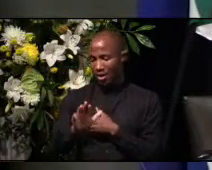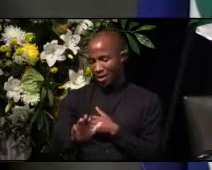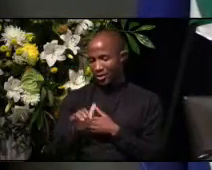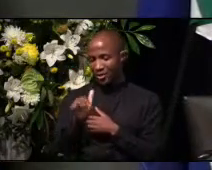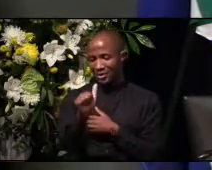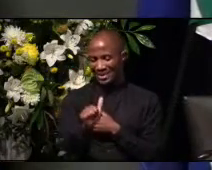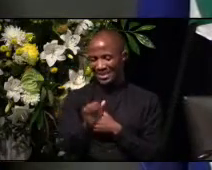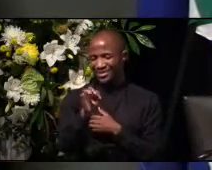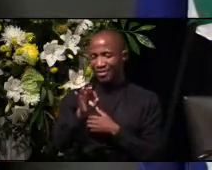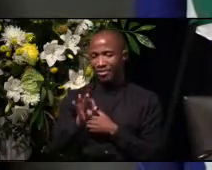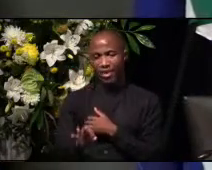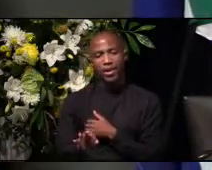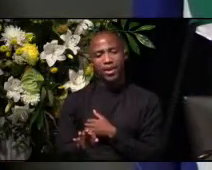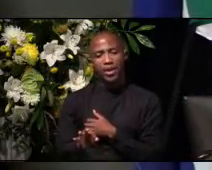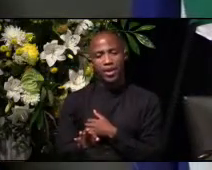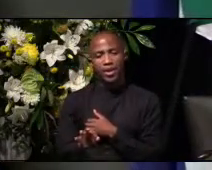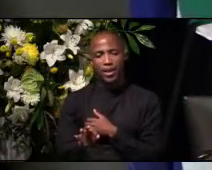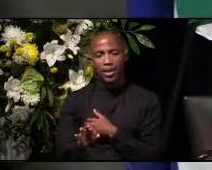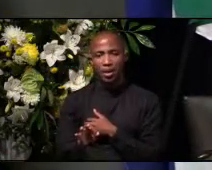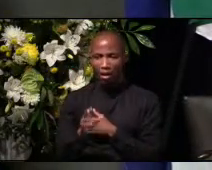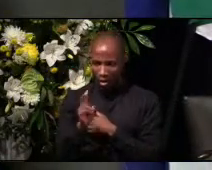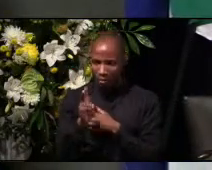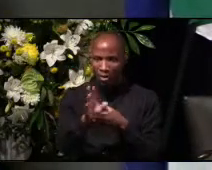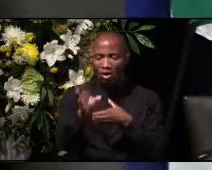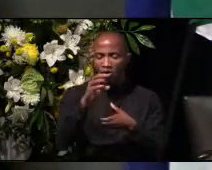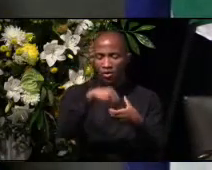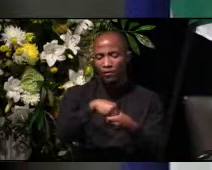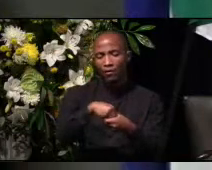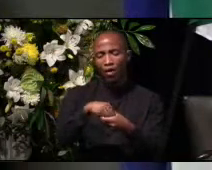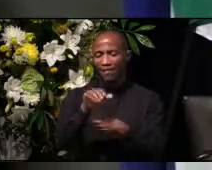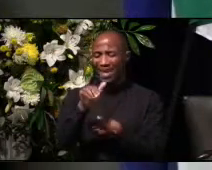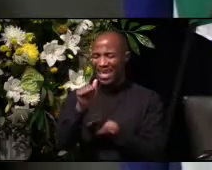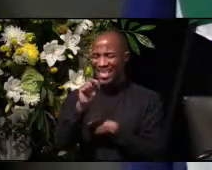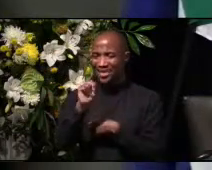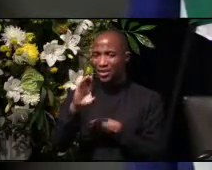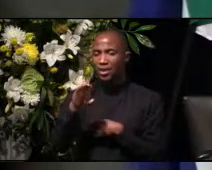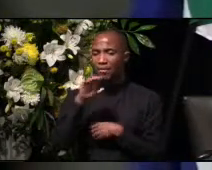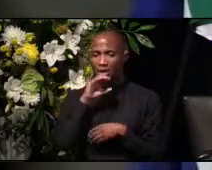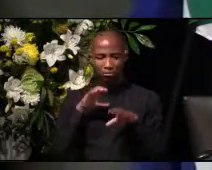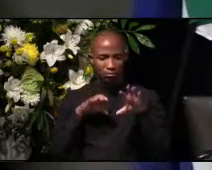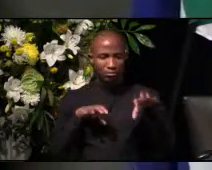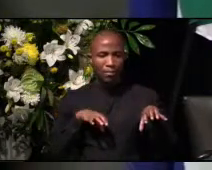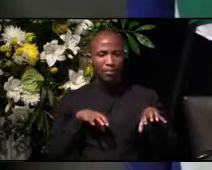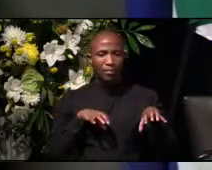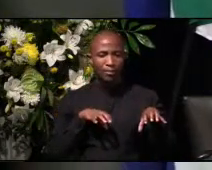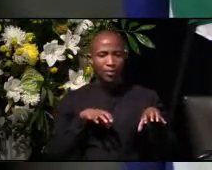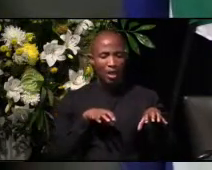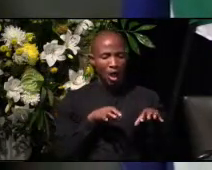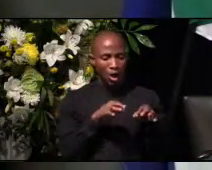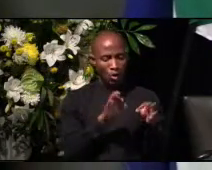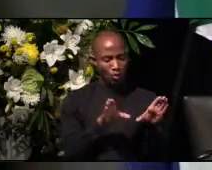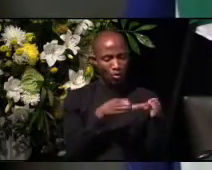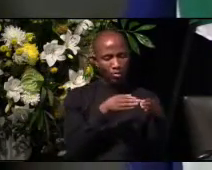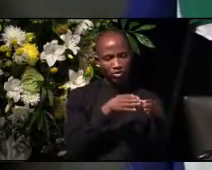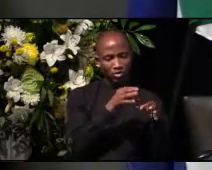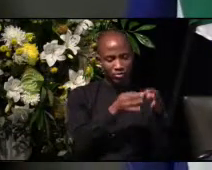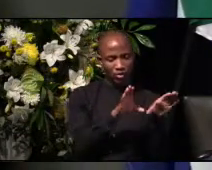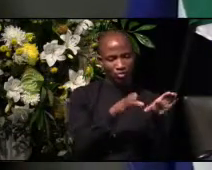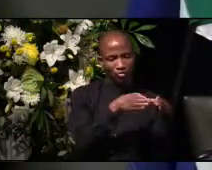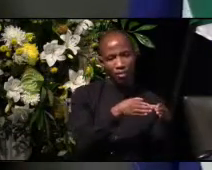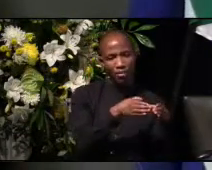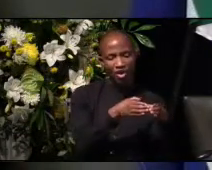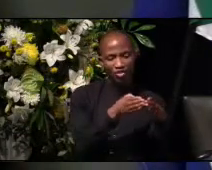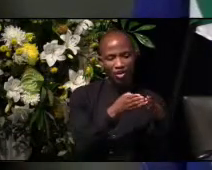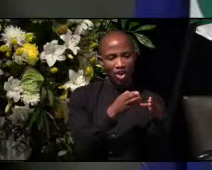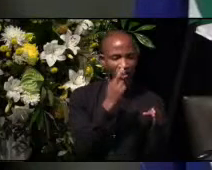treasurer general of the of the ANC at the same time so he occupied two positions that of the Communist parties General